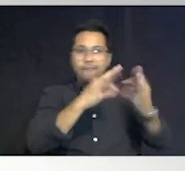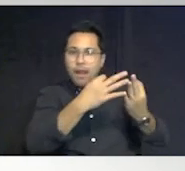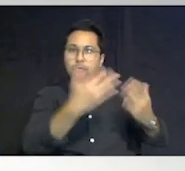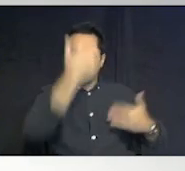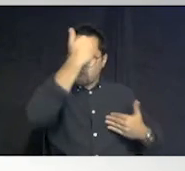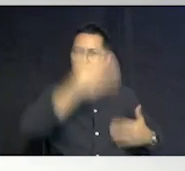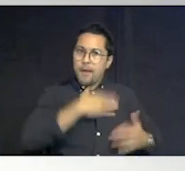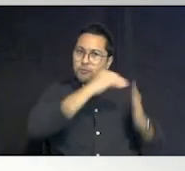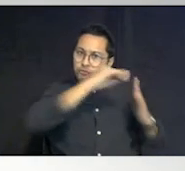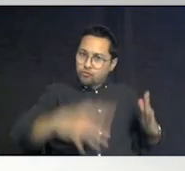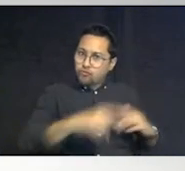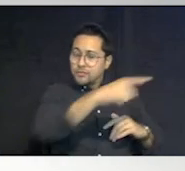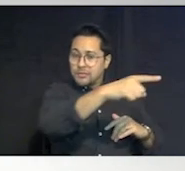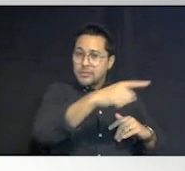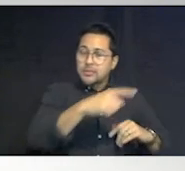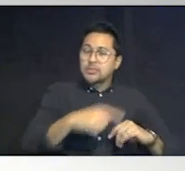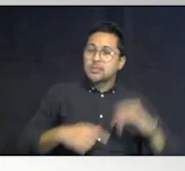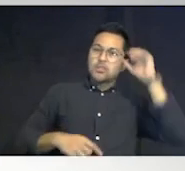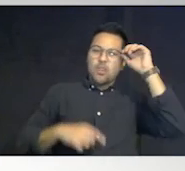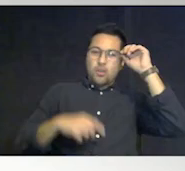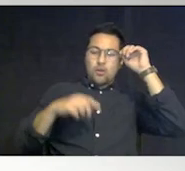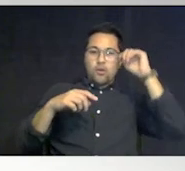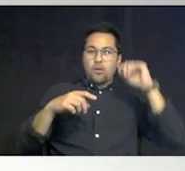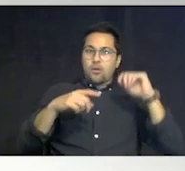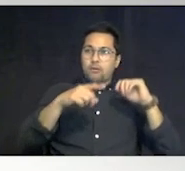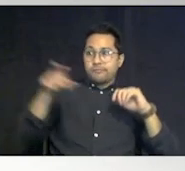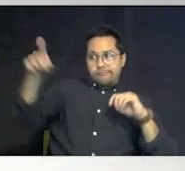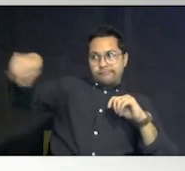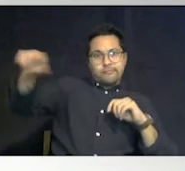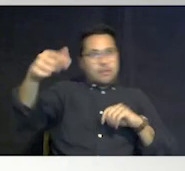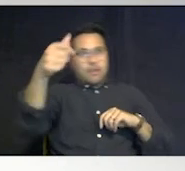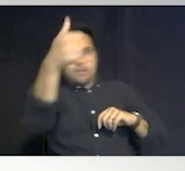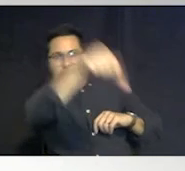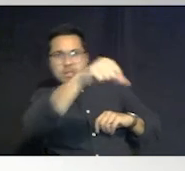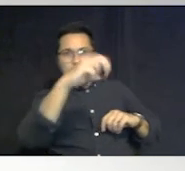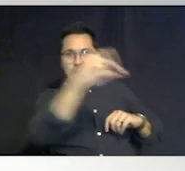is a little different than mediation in that way.